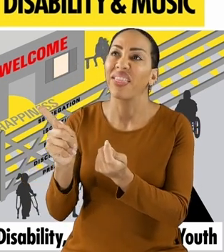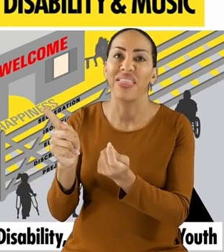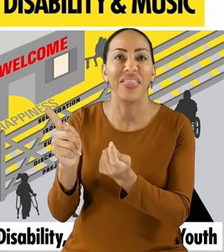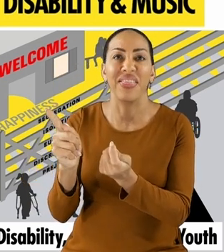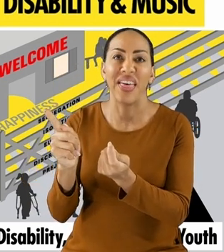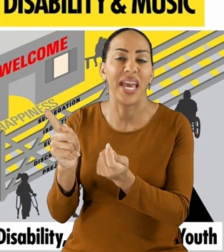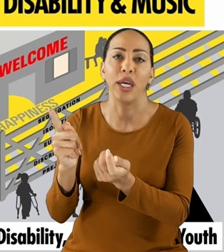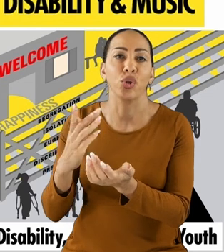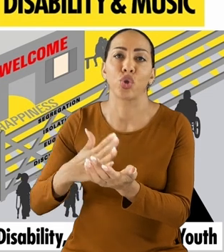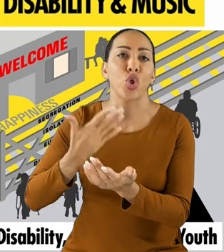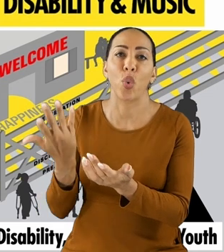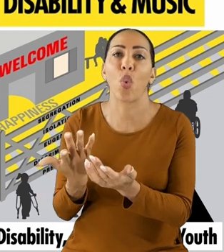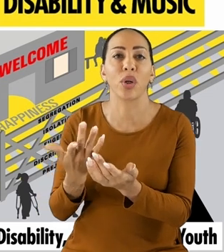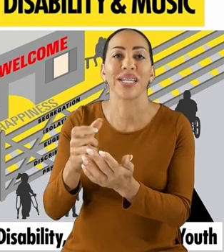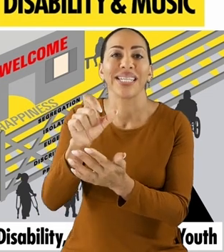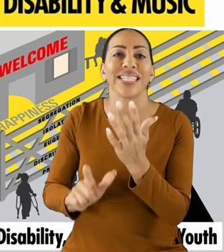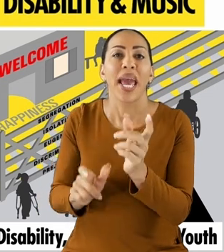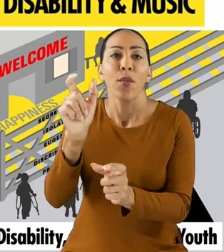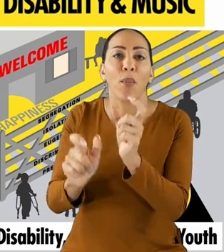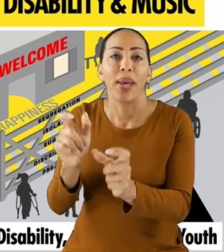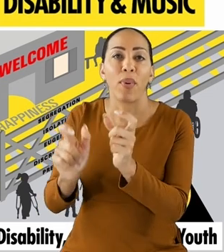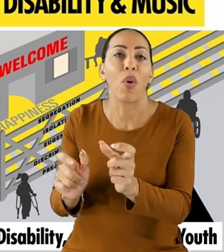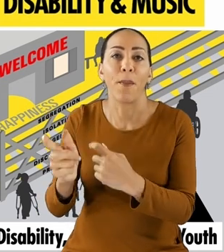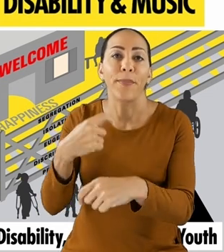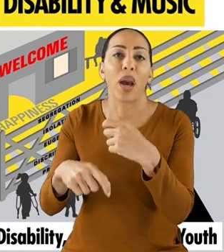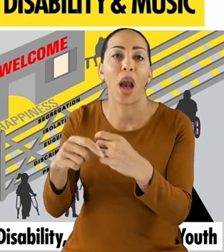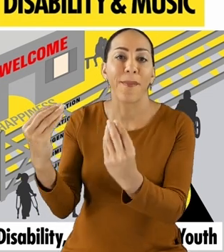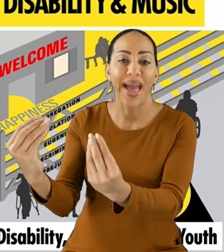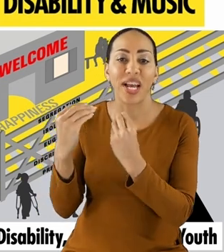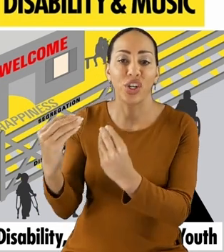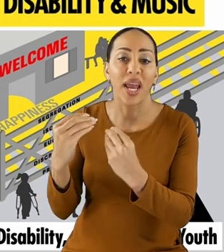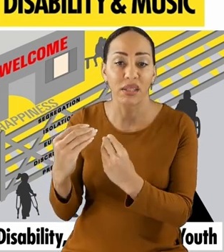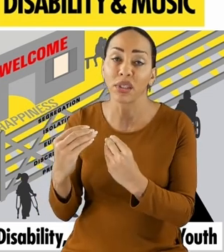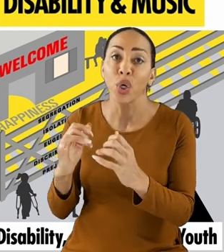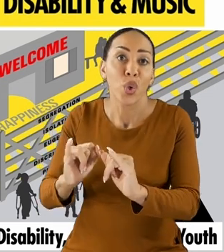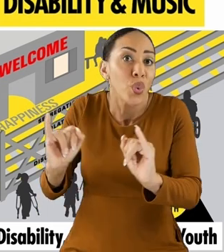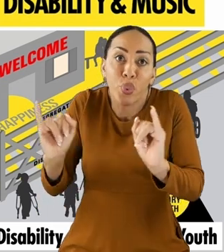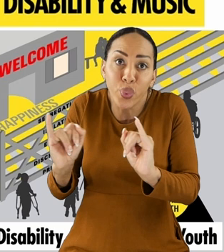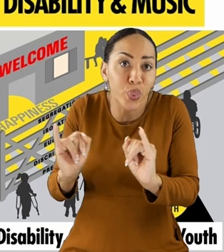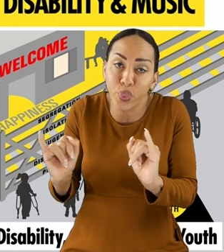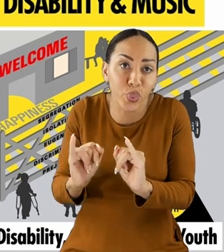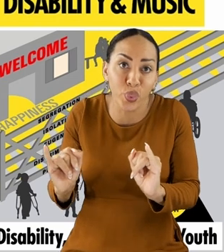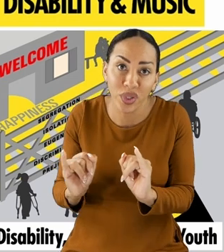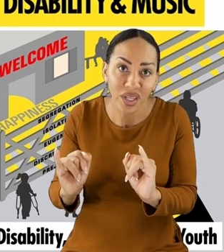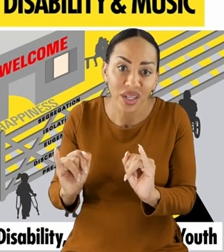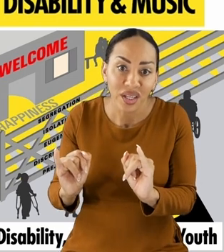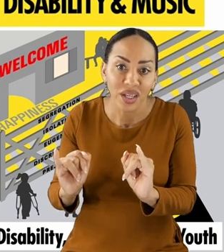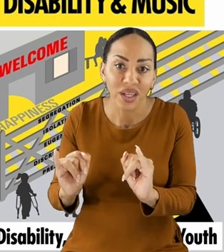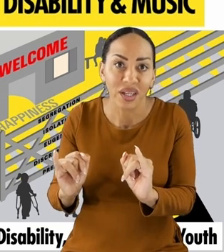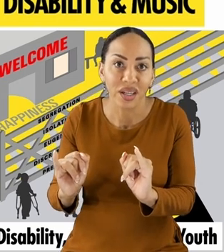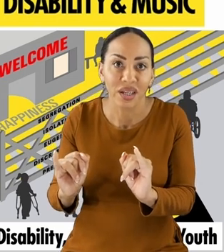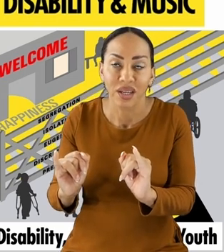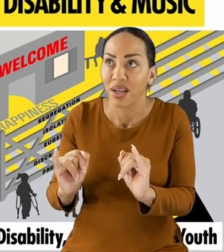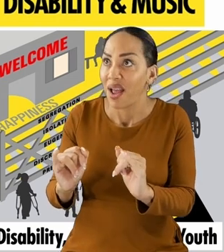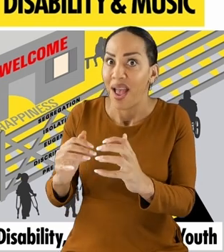are absolutely anti the education of disabled people and are actually throwing out more and more. And that these